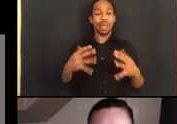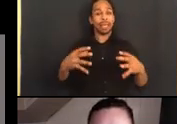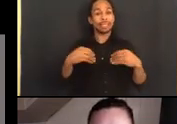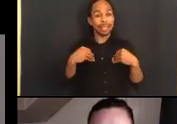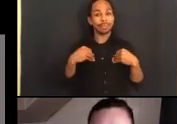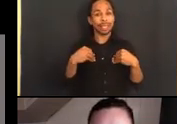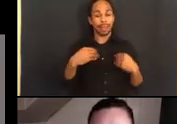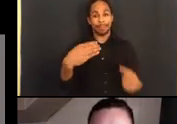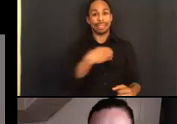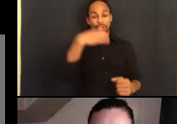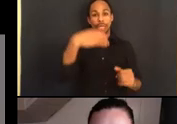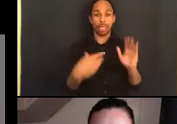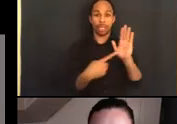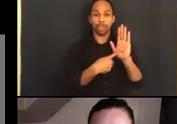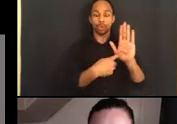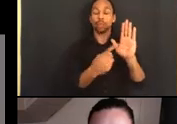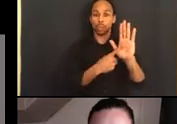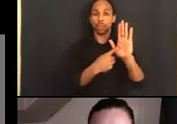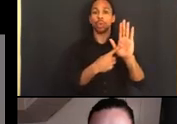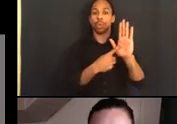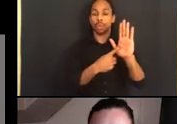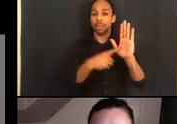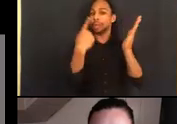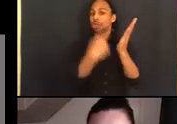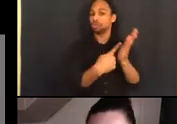petition to address the